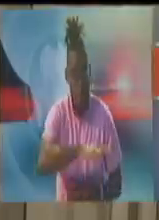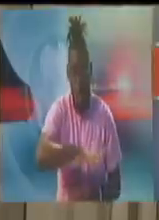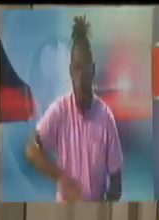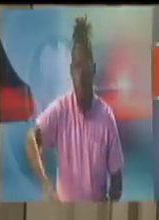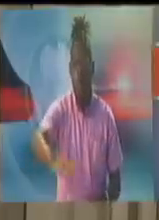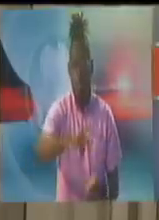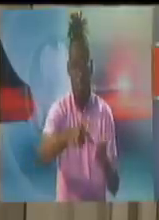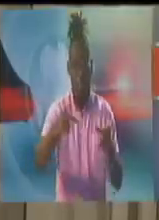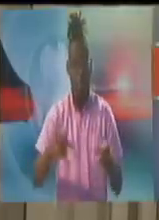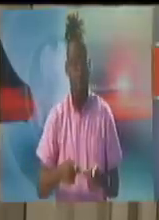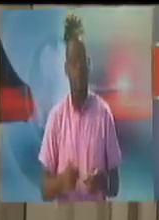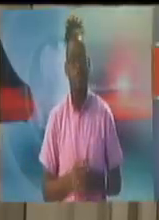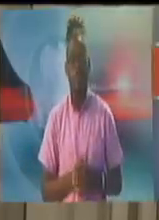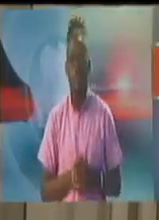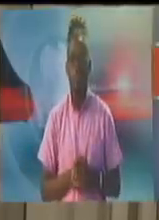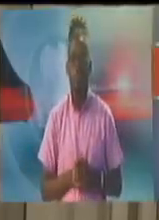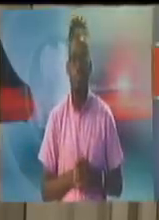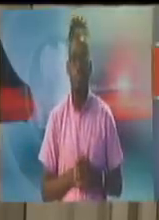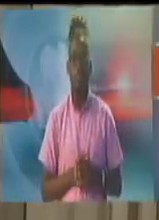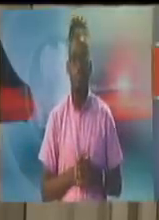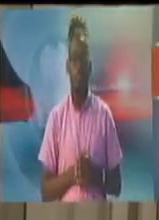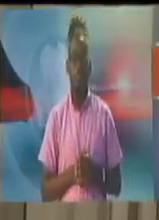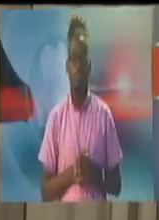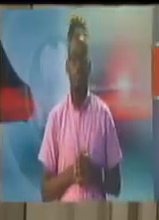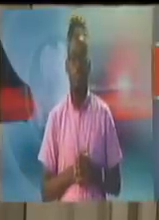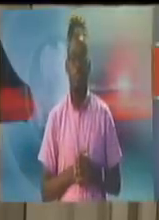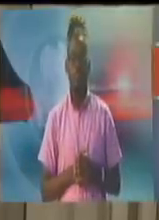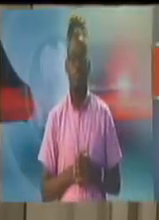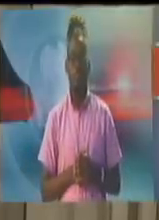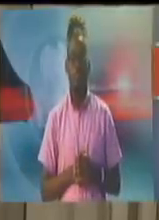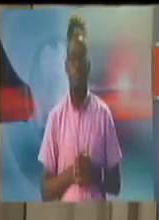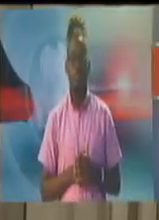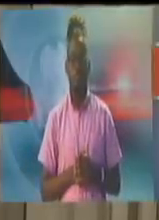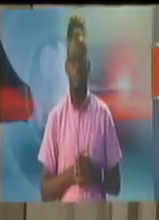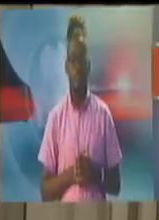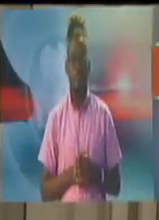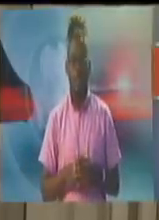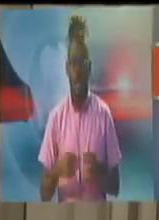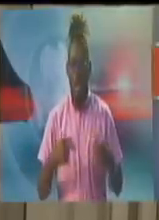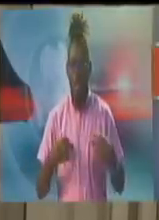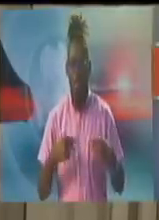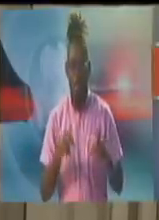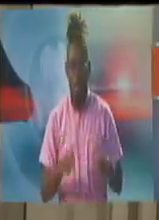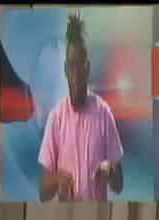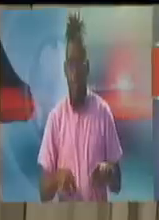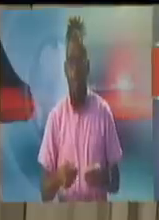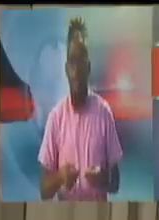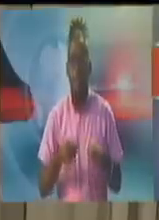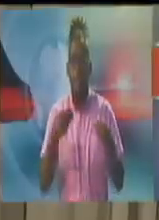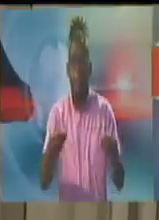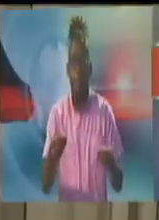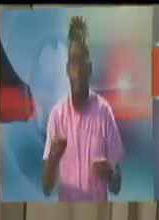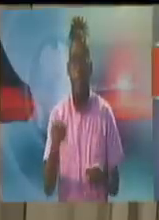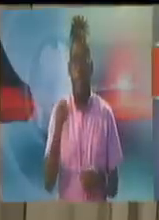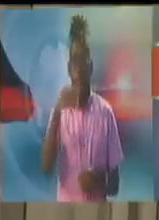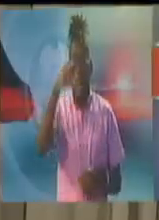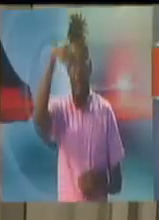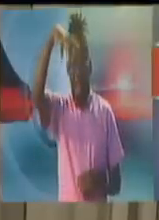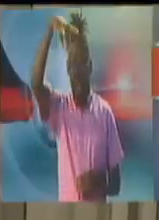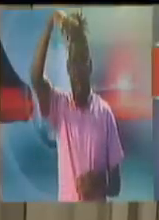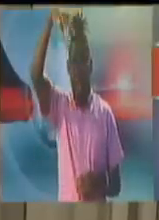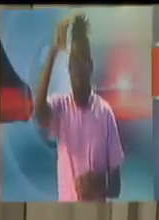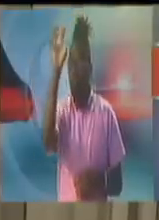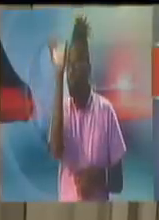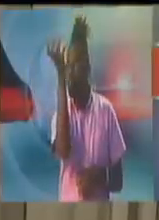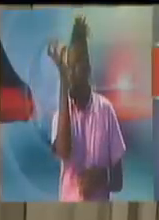names. Mr. Robert Haddad personally donated light bulbs and other things to assist. Everybody just came together.